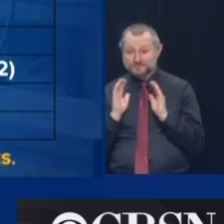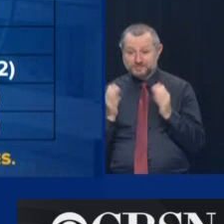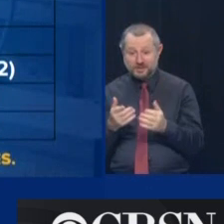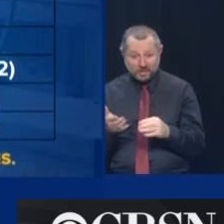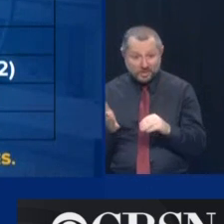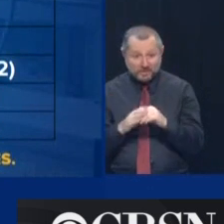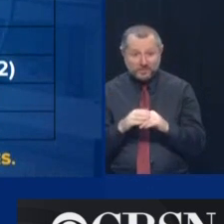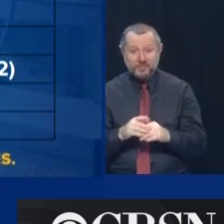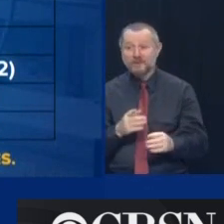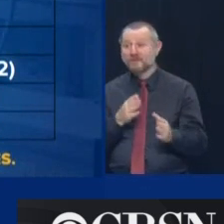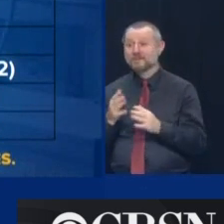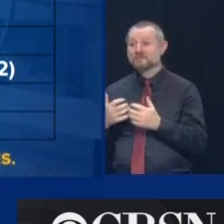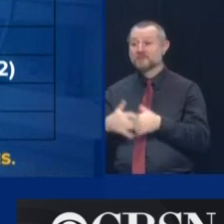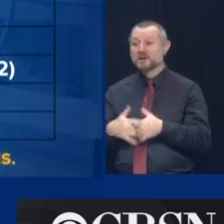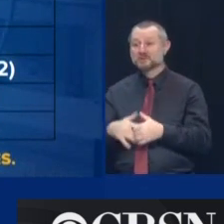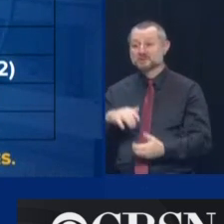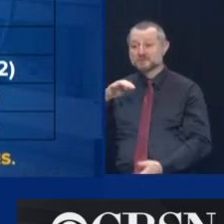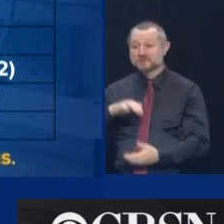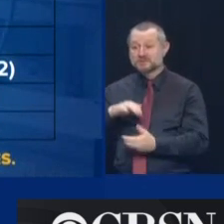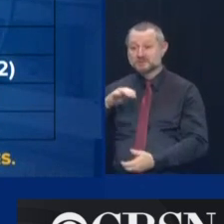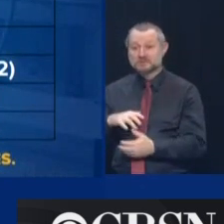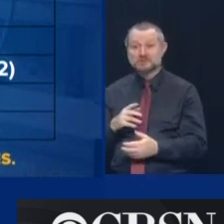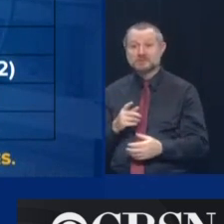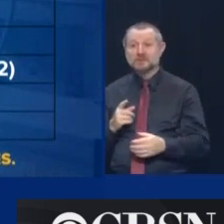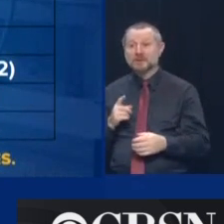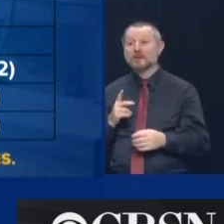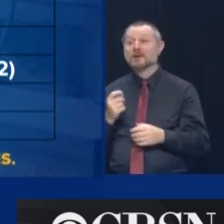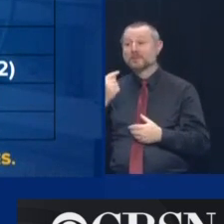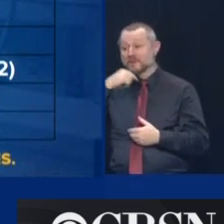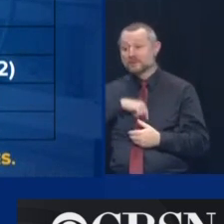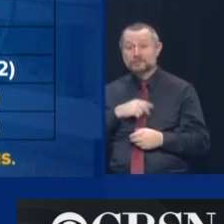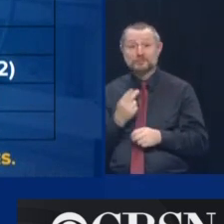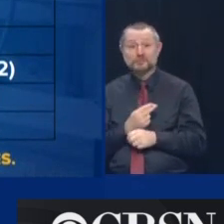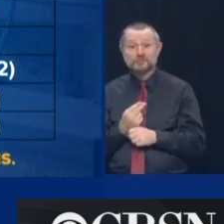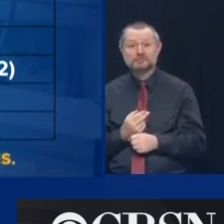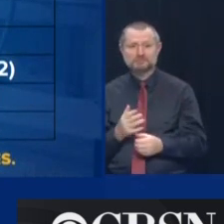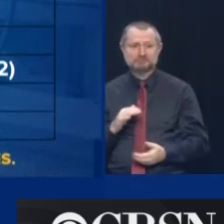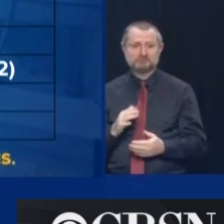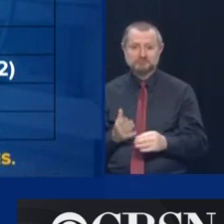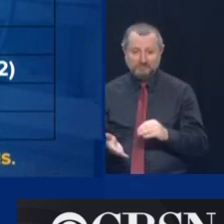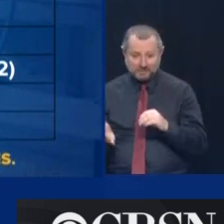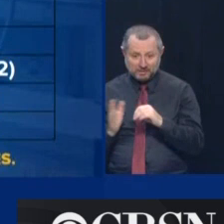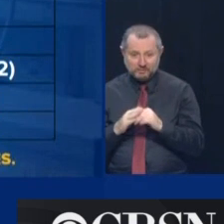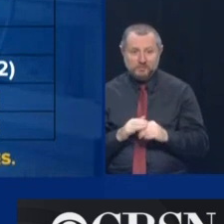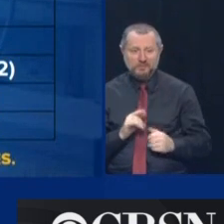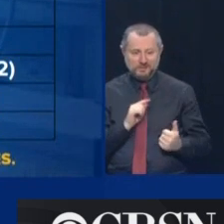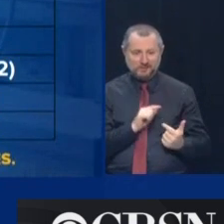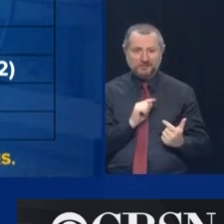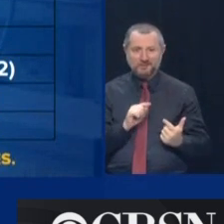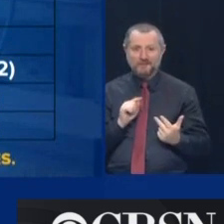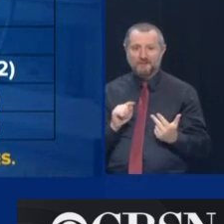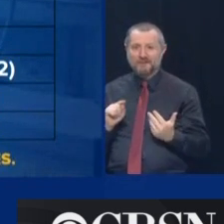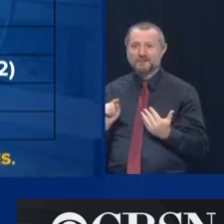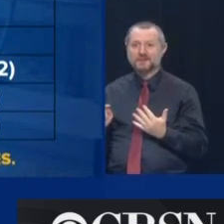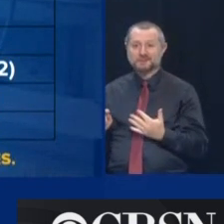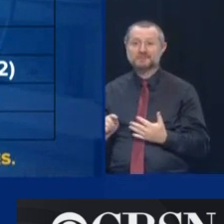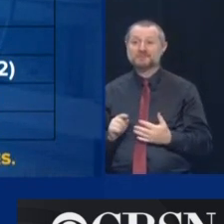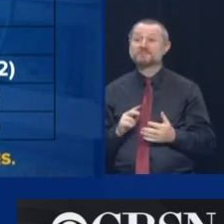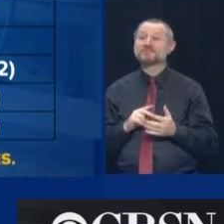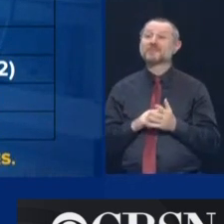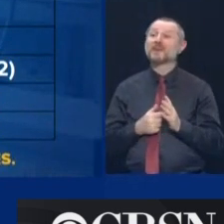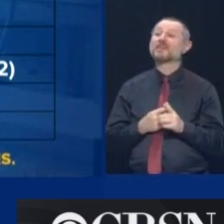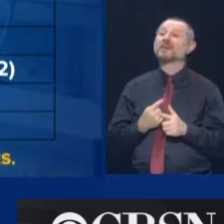up. Number of people from intensive care to intubation goes up. And